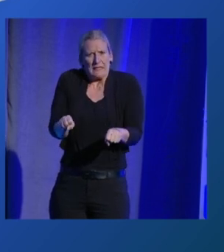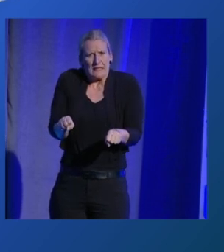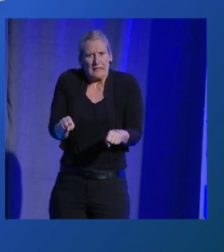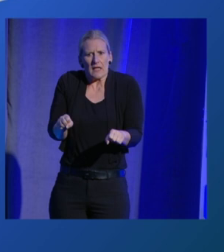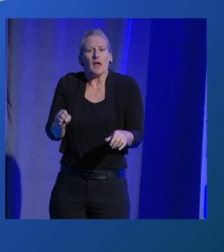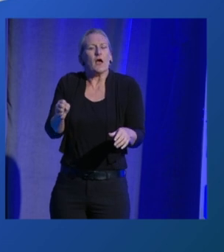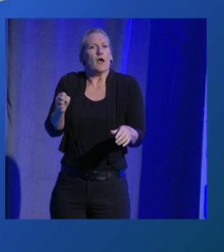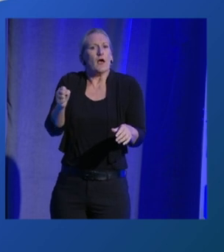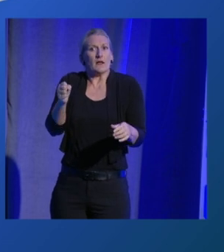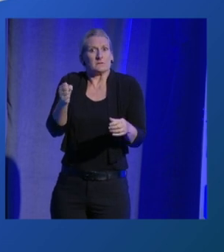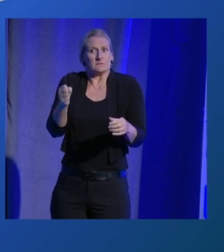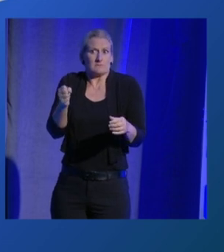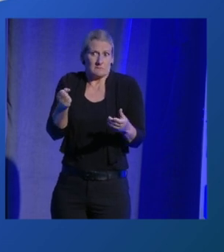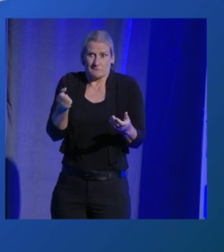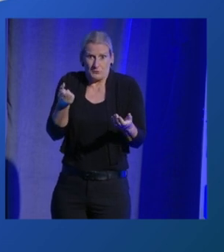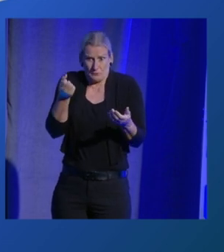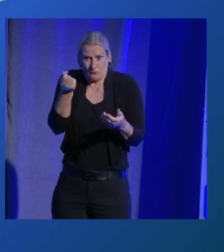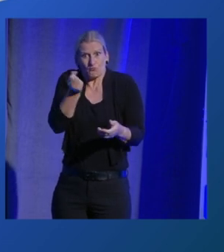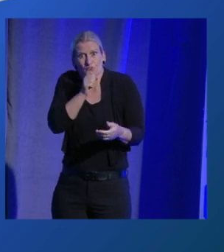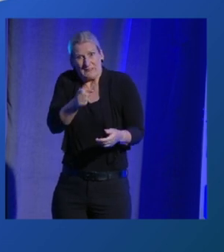rapidly changing